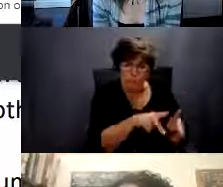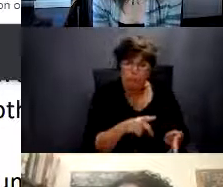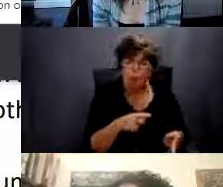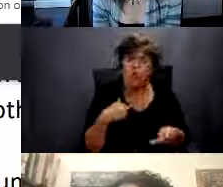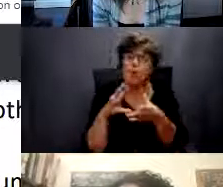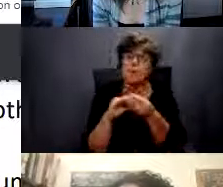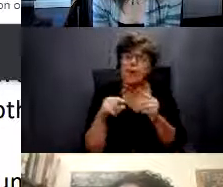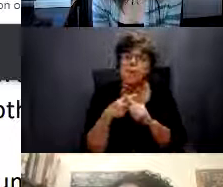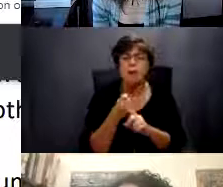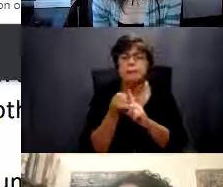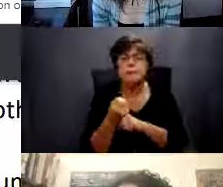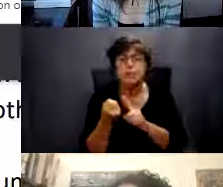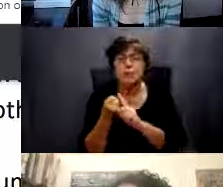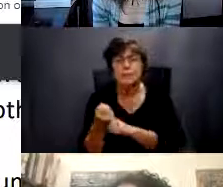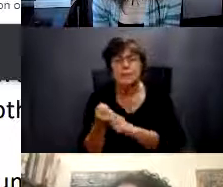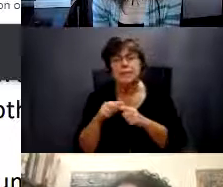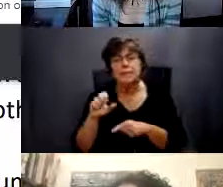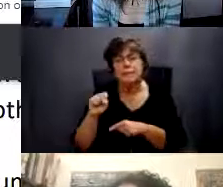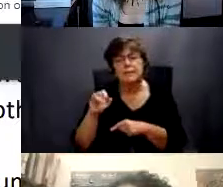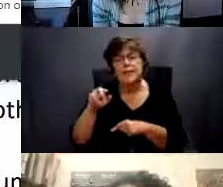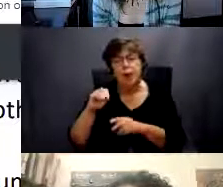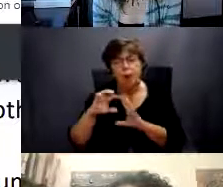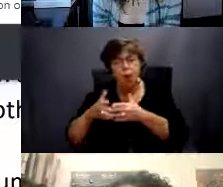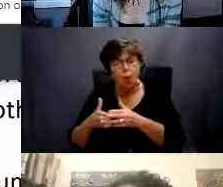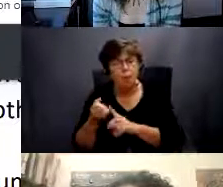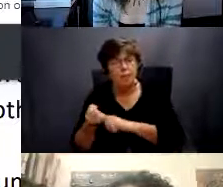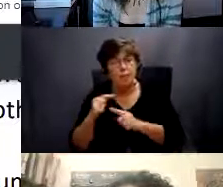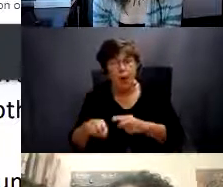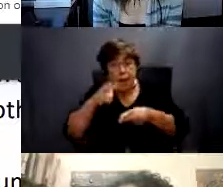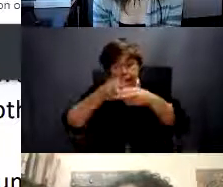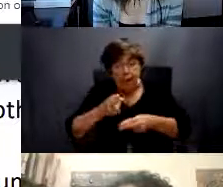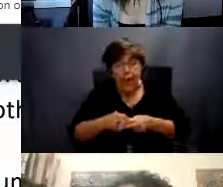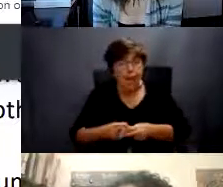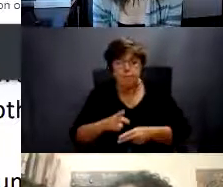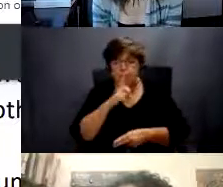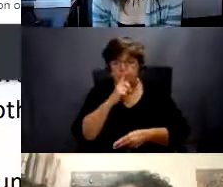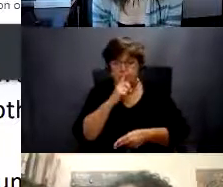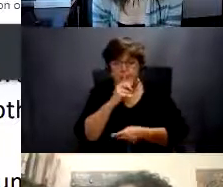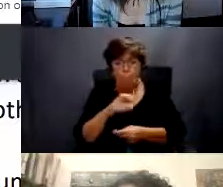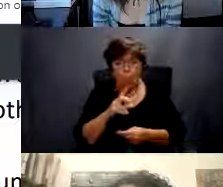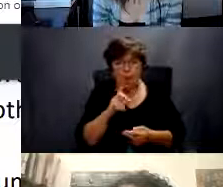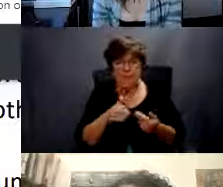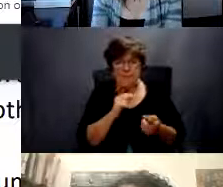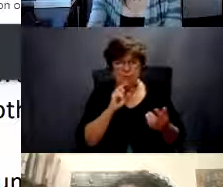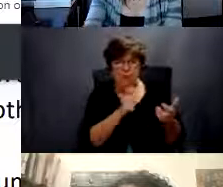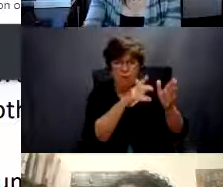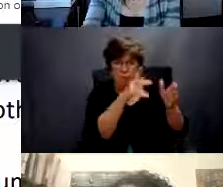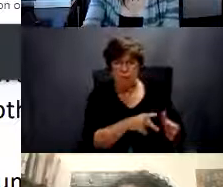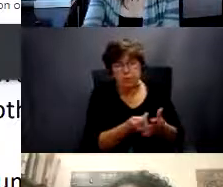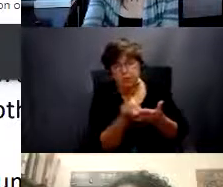and scenarios, but please leave individuals' names or any identifying information